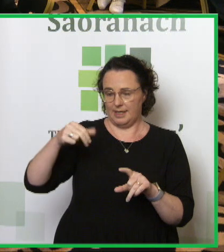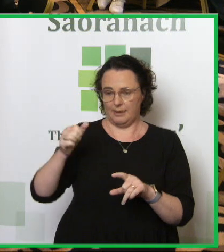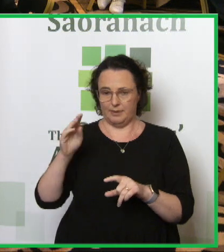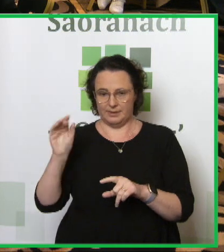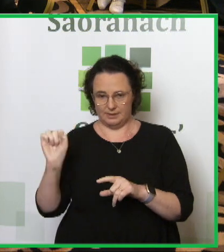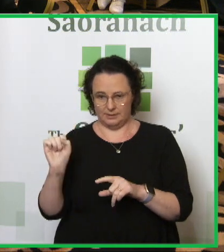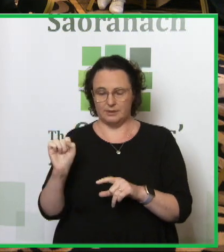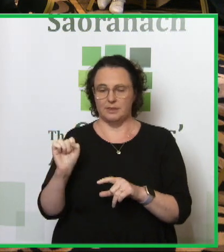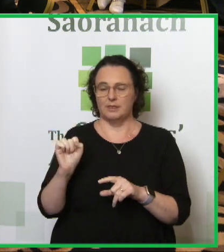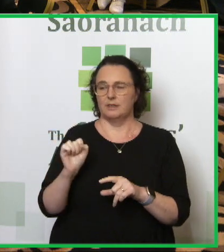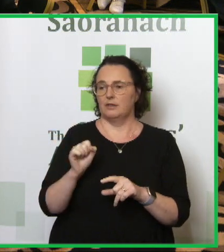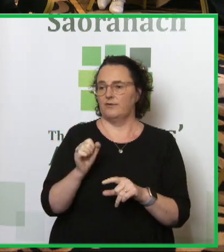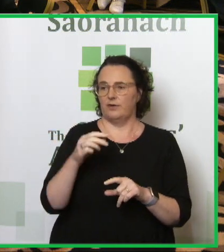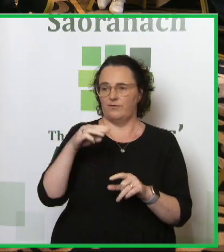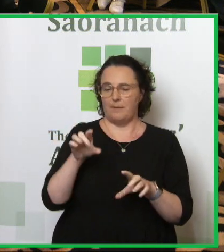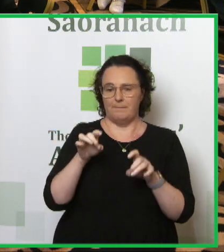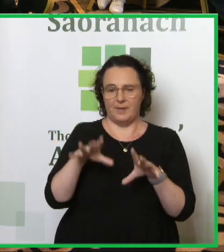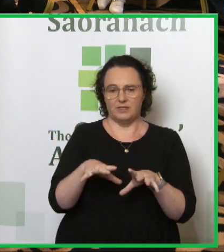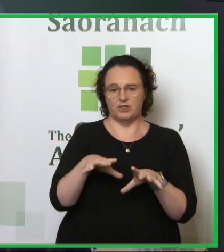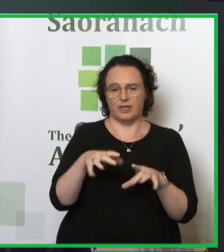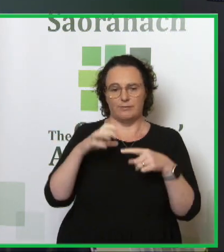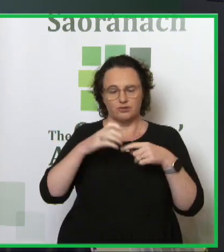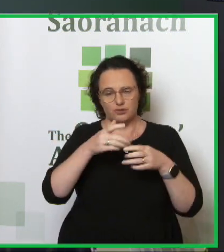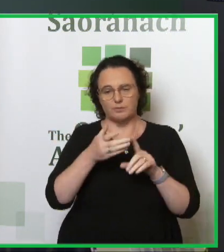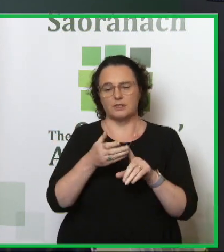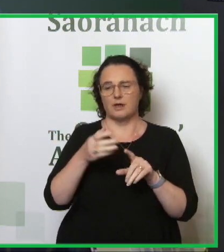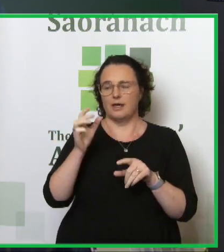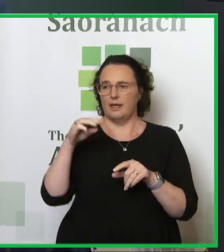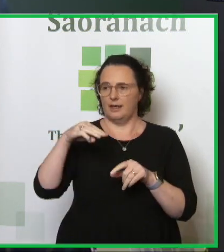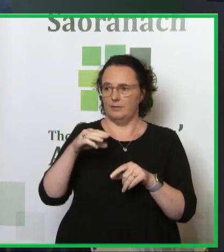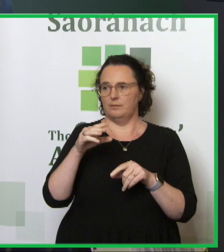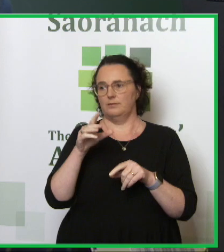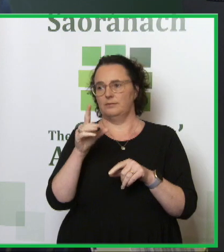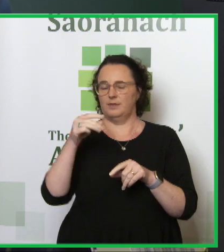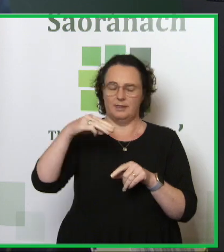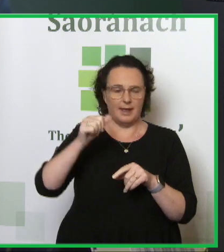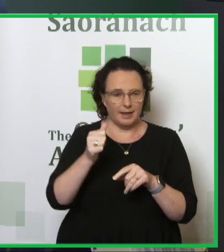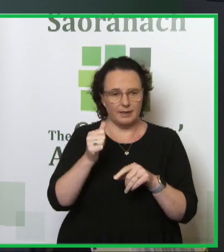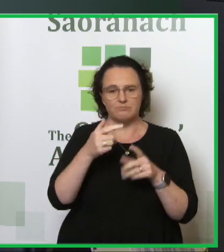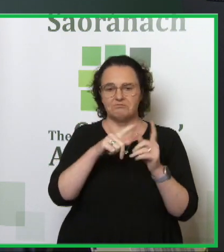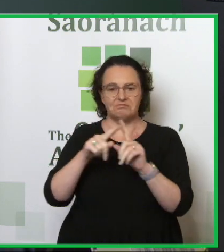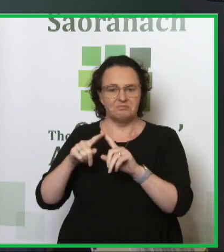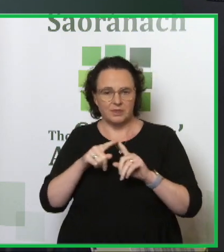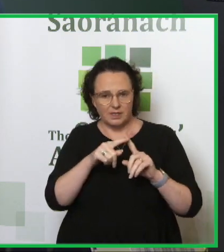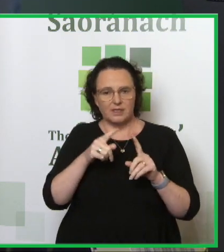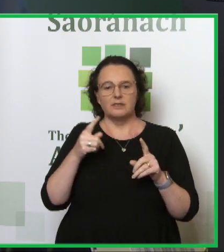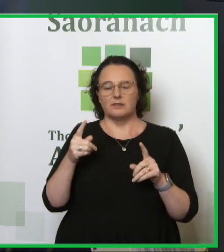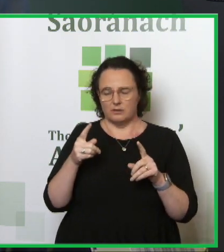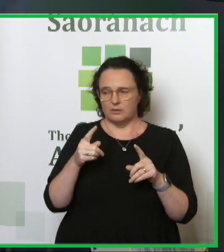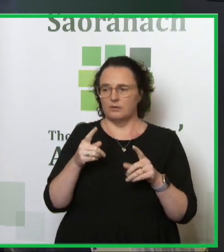we had, MDMA or magic mushrooms, and we will do exactly the same at the end for everything else that we